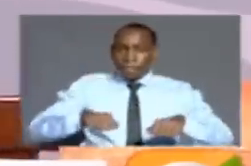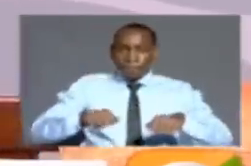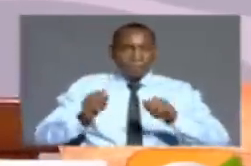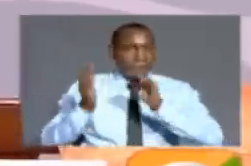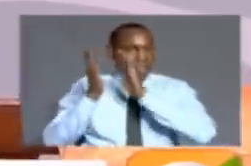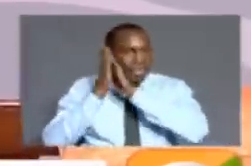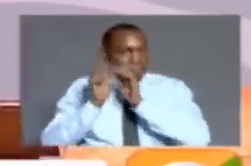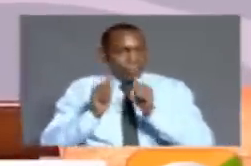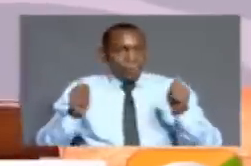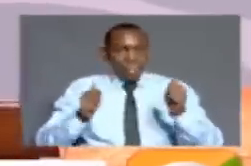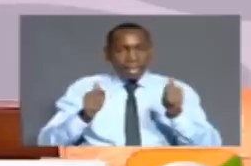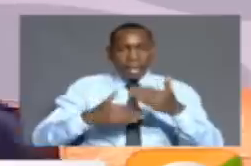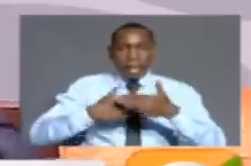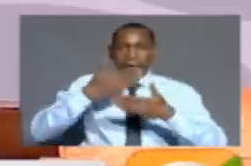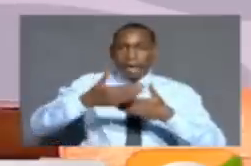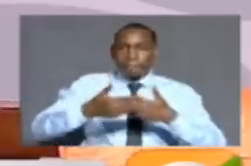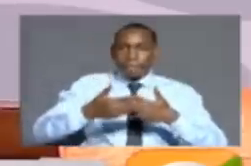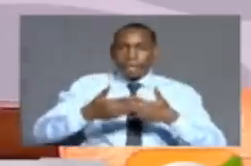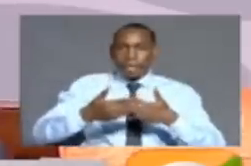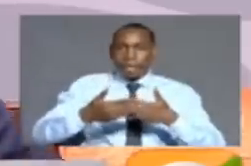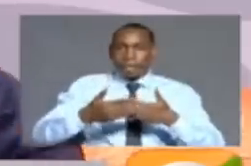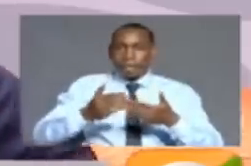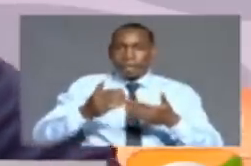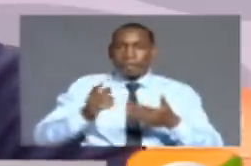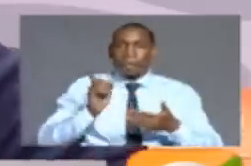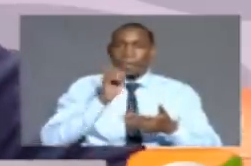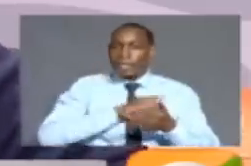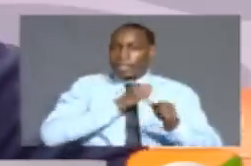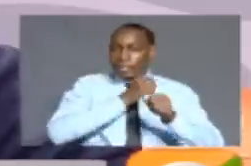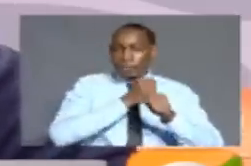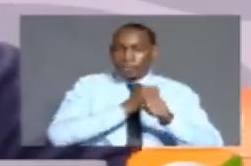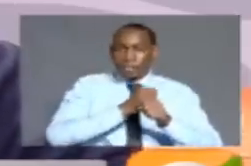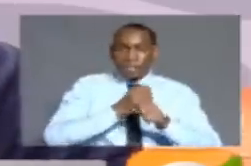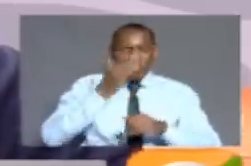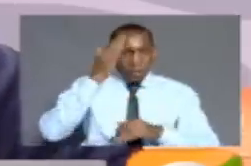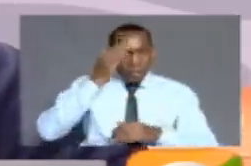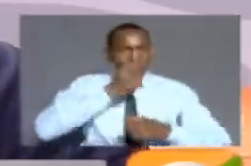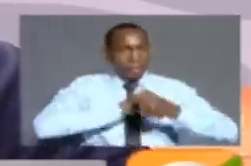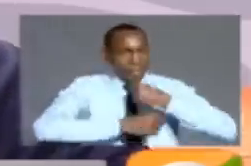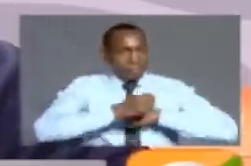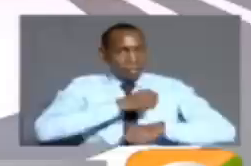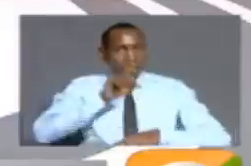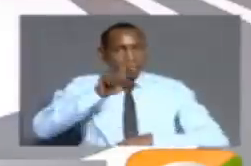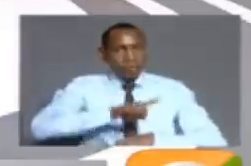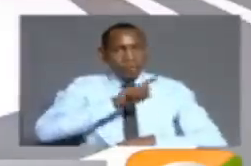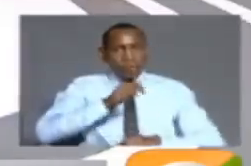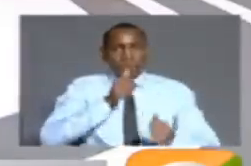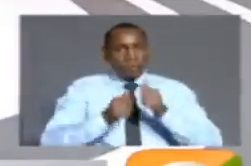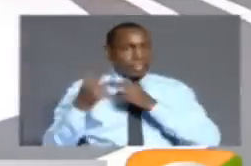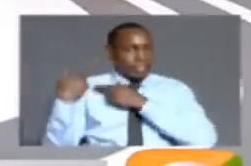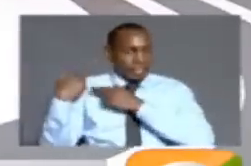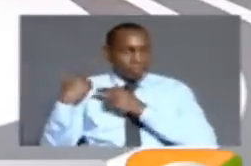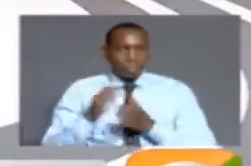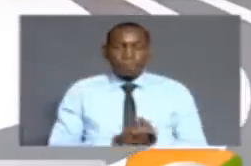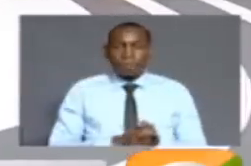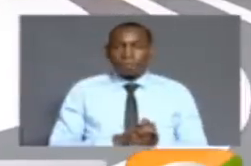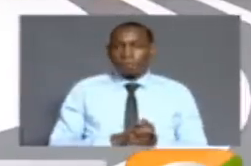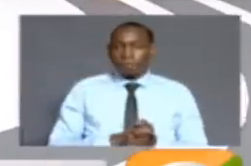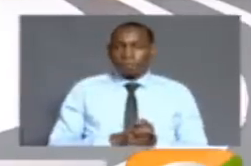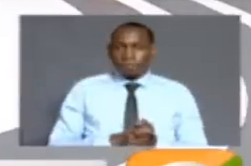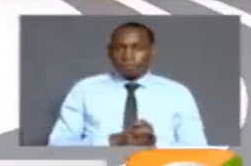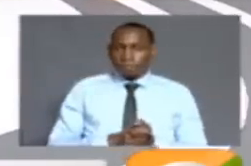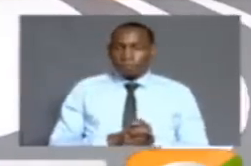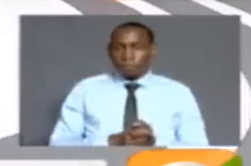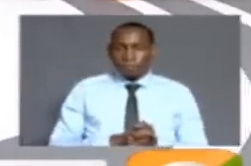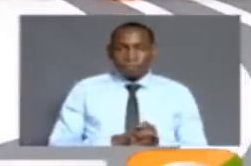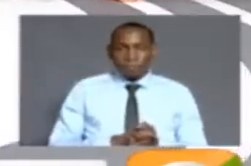well after he's out of office, knowing all the shenanigans and the stupid things they are doing. So you're saying at least 35 right now, out of 47 will end